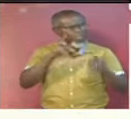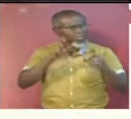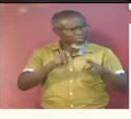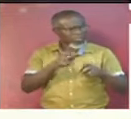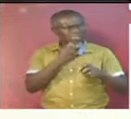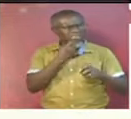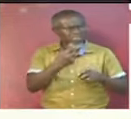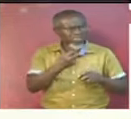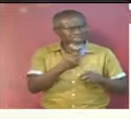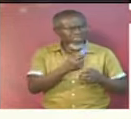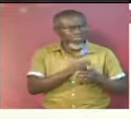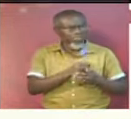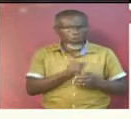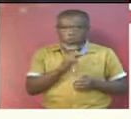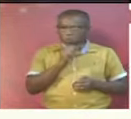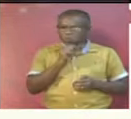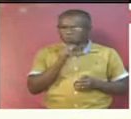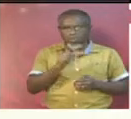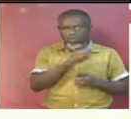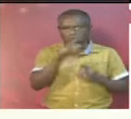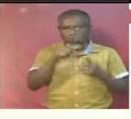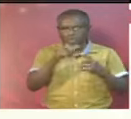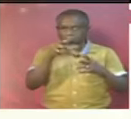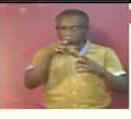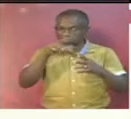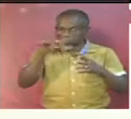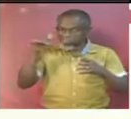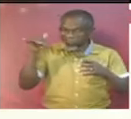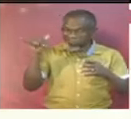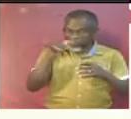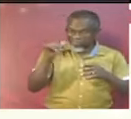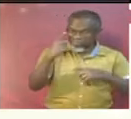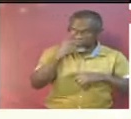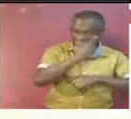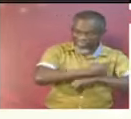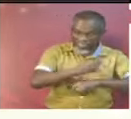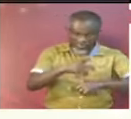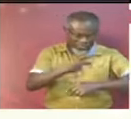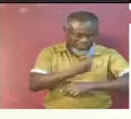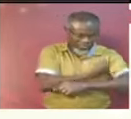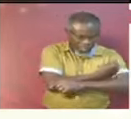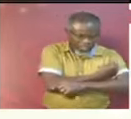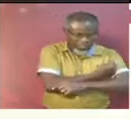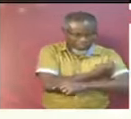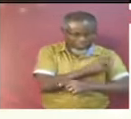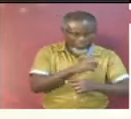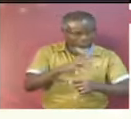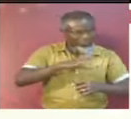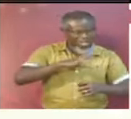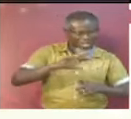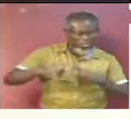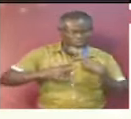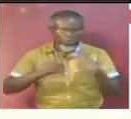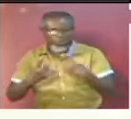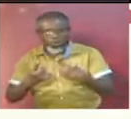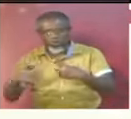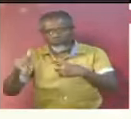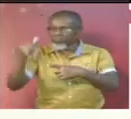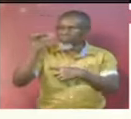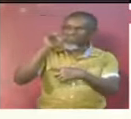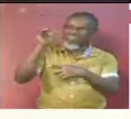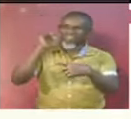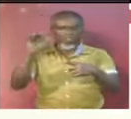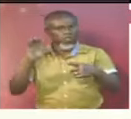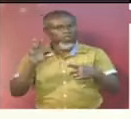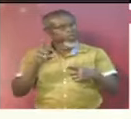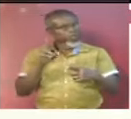Not on the day that you take the vaccine. Give it a couple of days. It is not that once you've taken the vaccine, you're banned from alcohol forever. I'm hoping